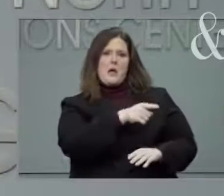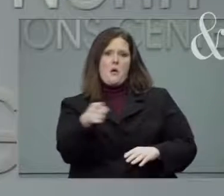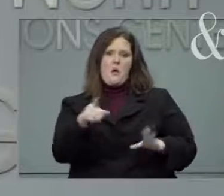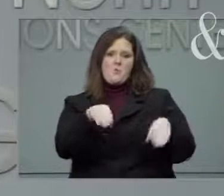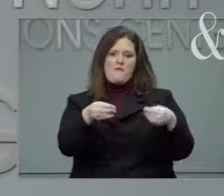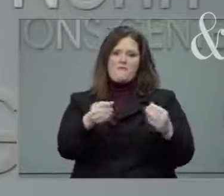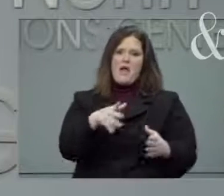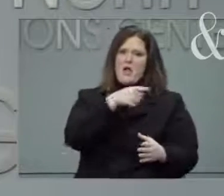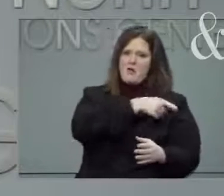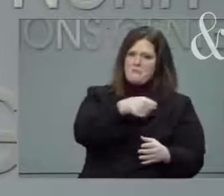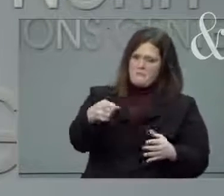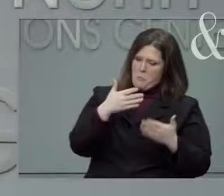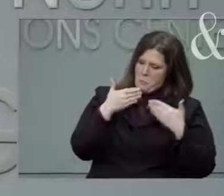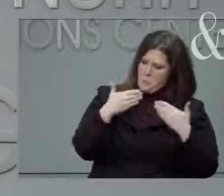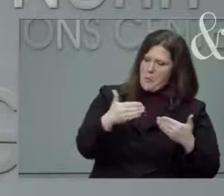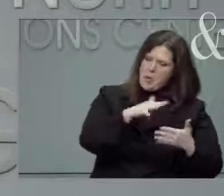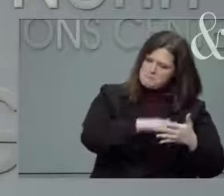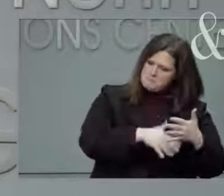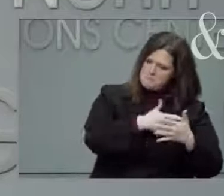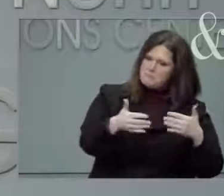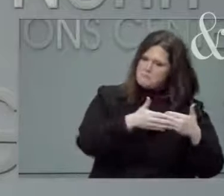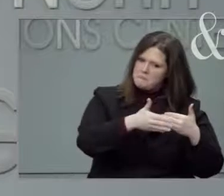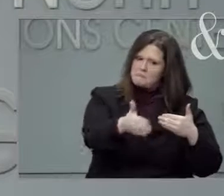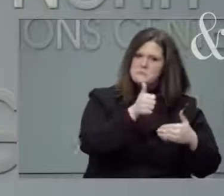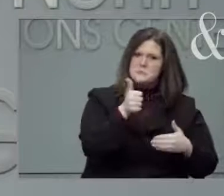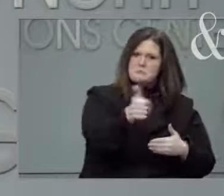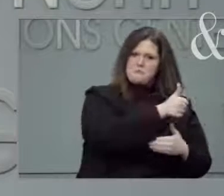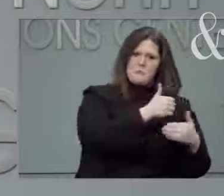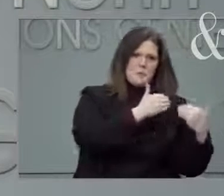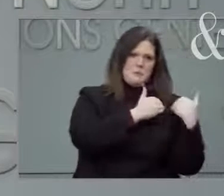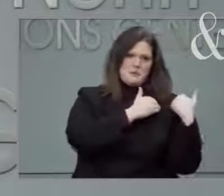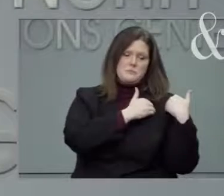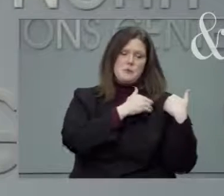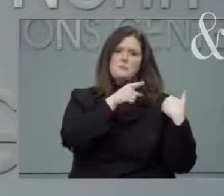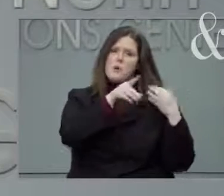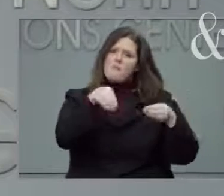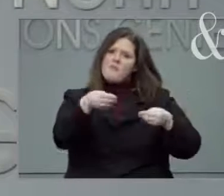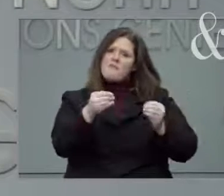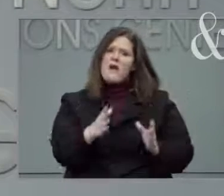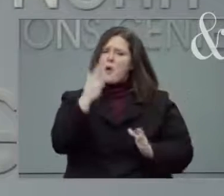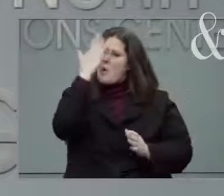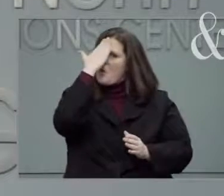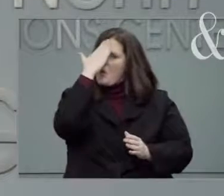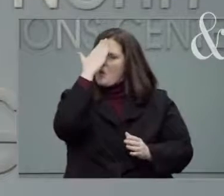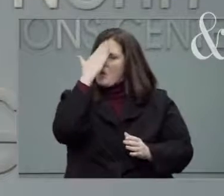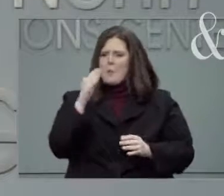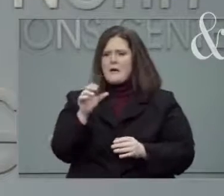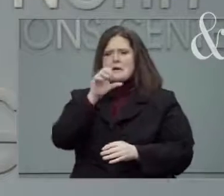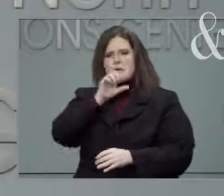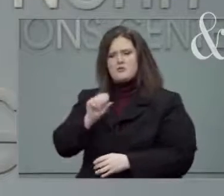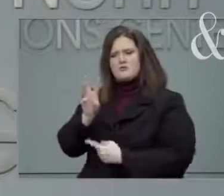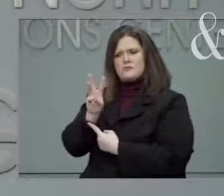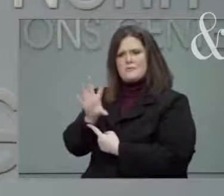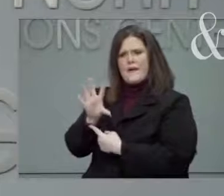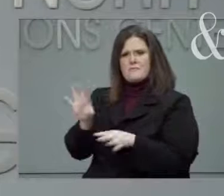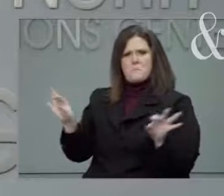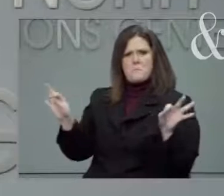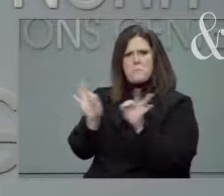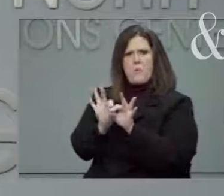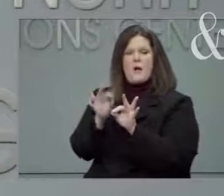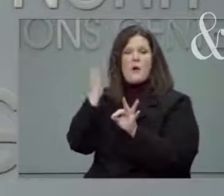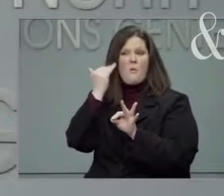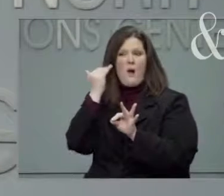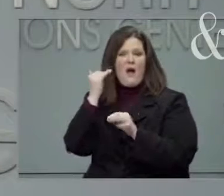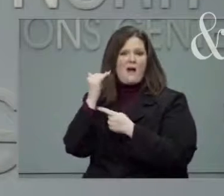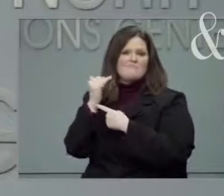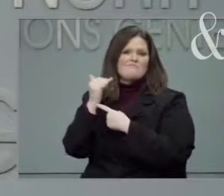people who are 65 and over. I think providers know that they are a priority because they are at greater risk